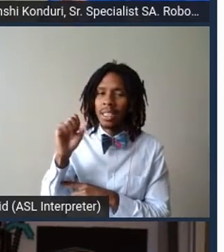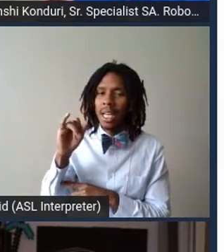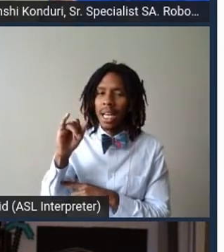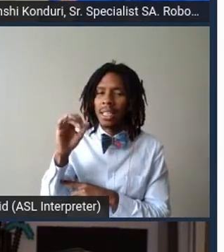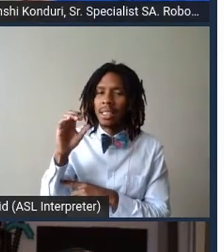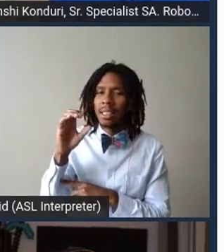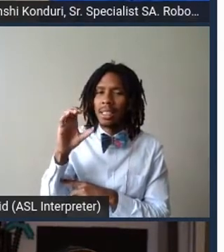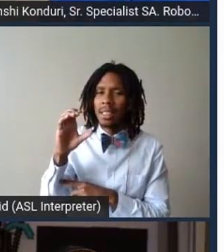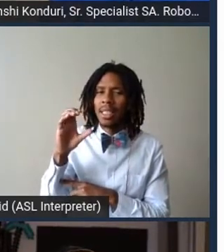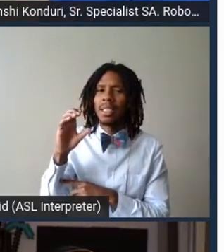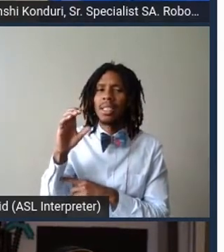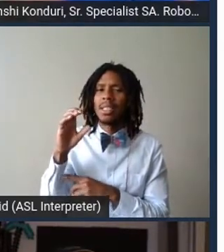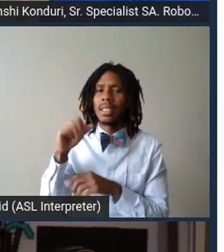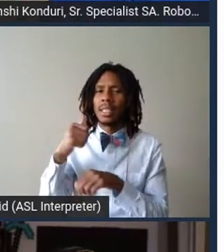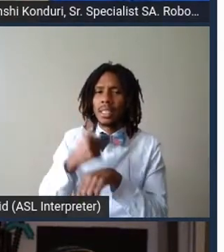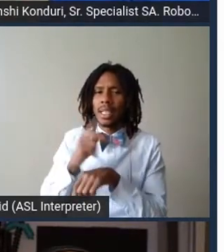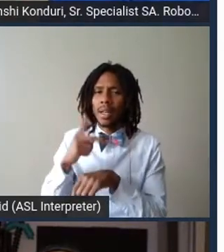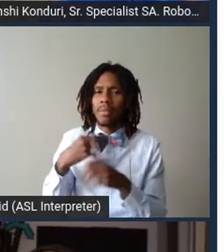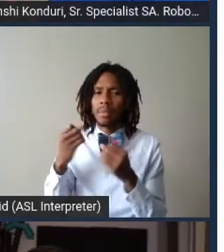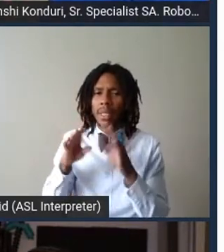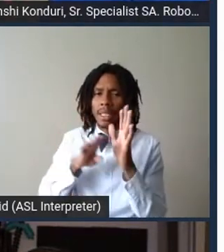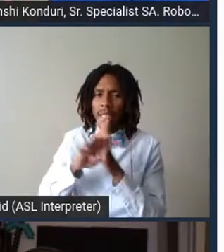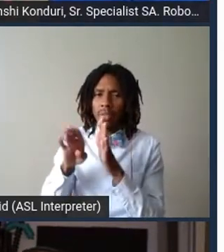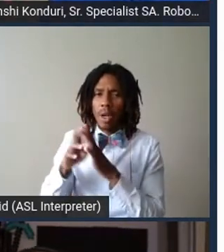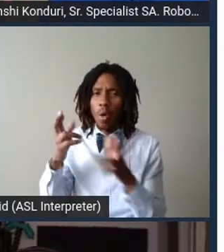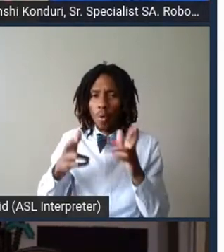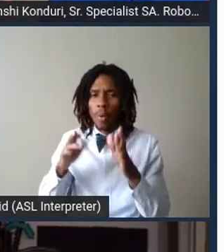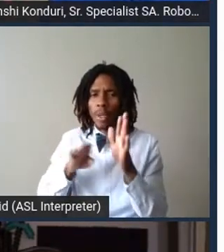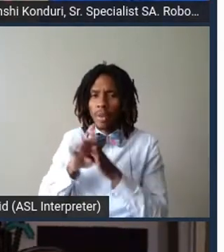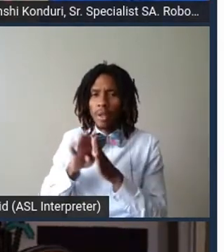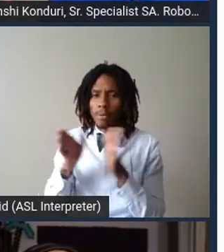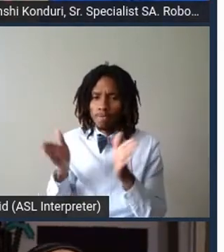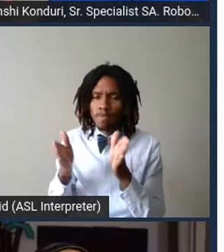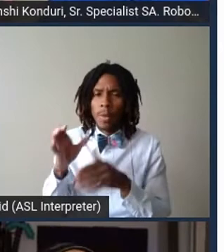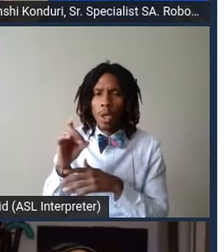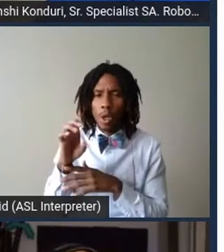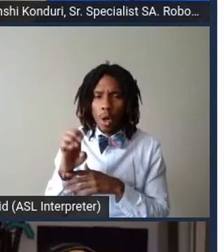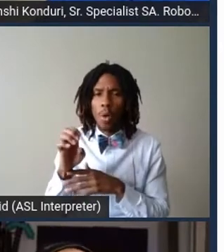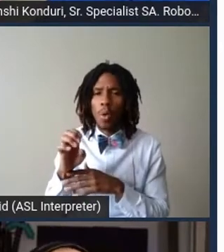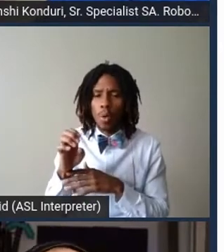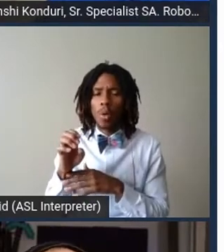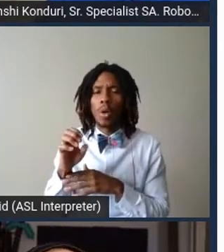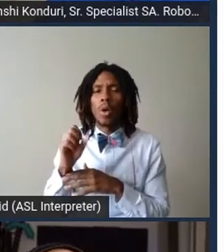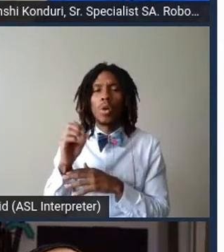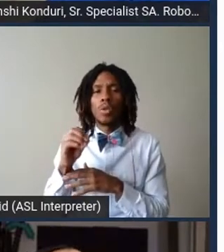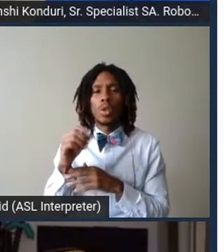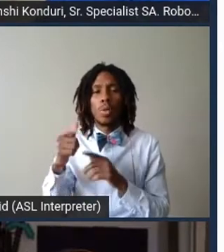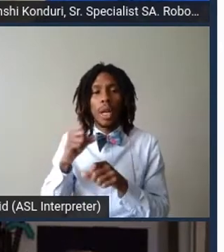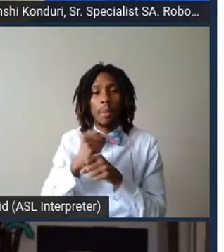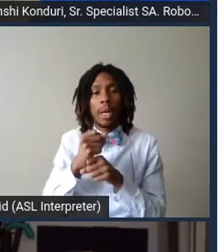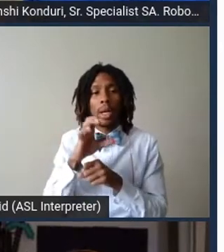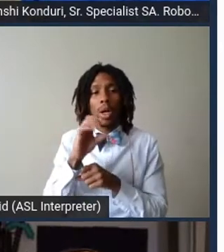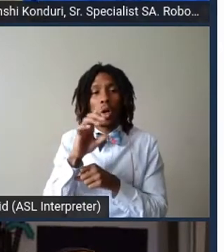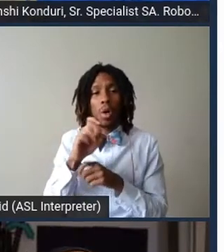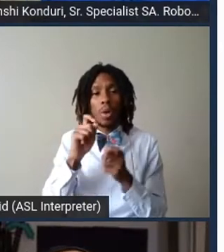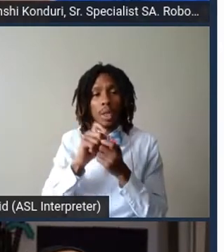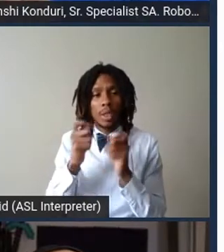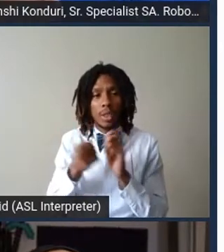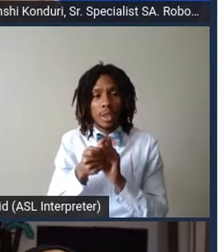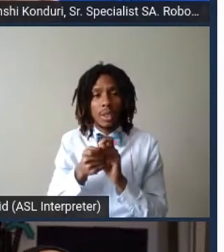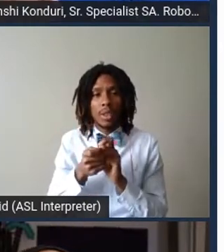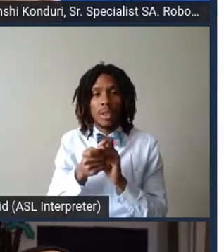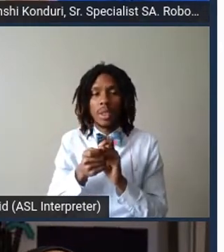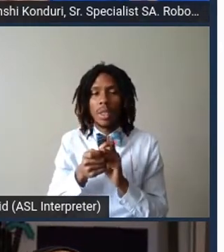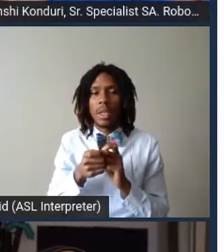where they have a bunch of developers, robotic developers pushing code. And every time they make a code change, they run a bunch of tests